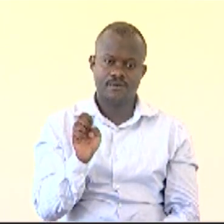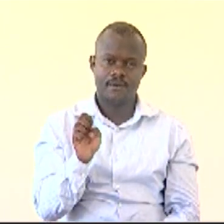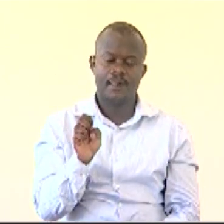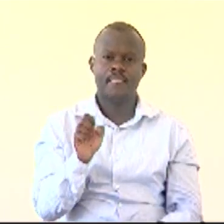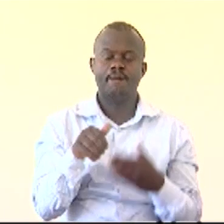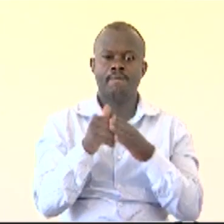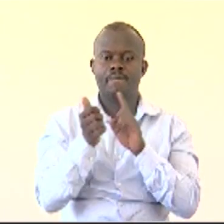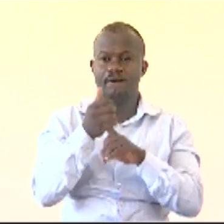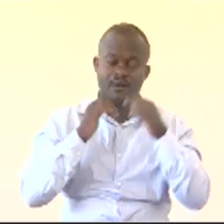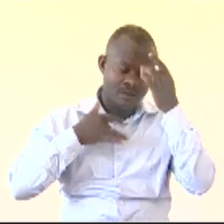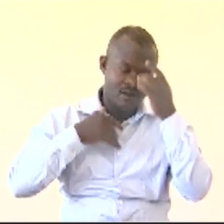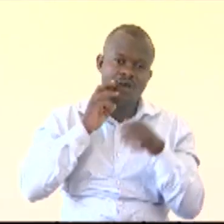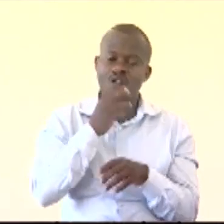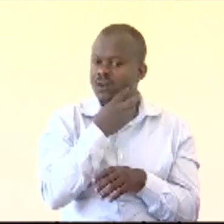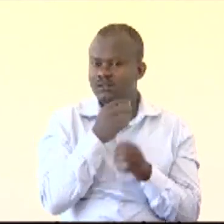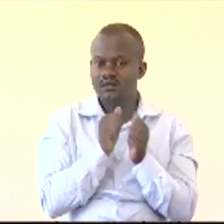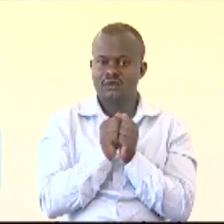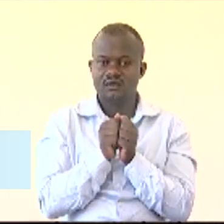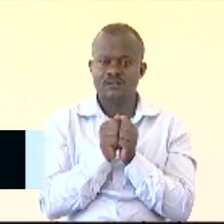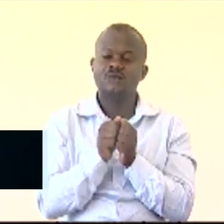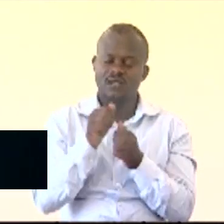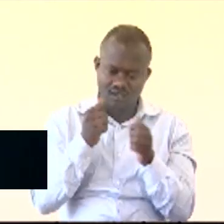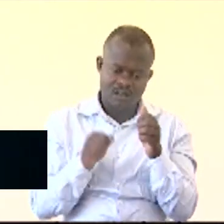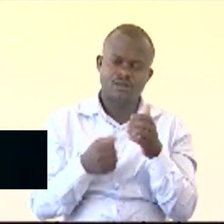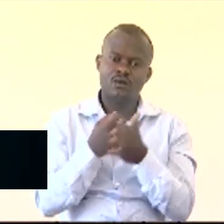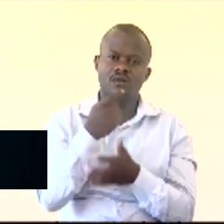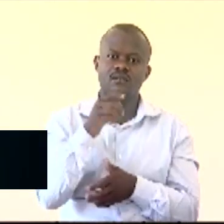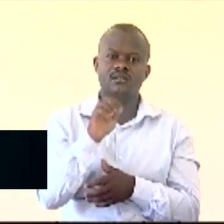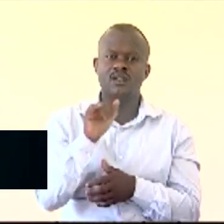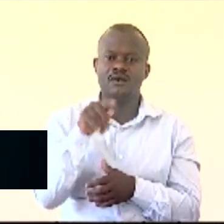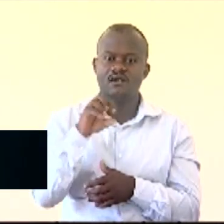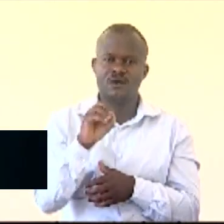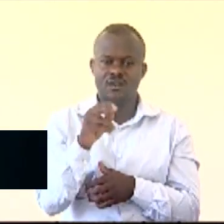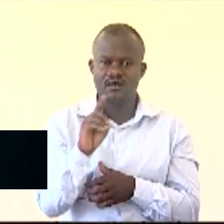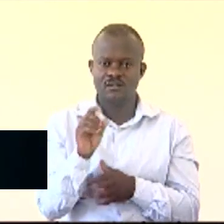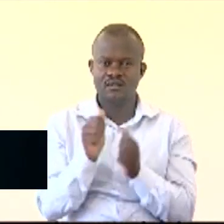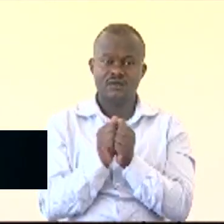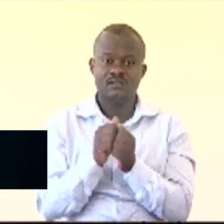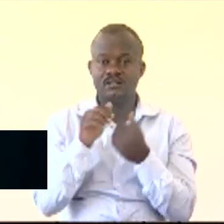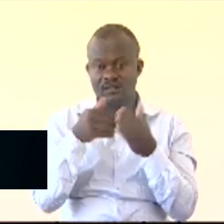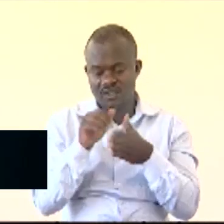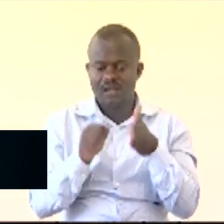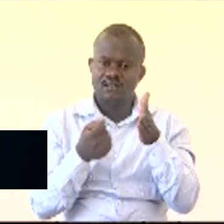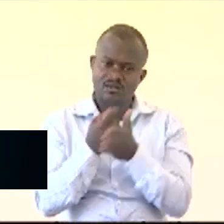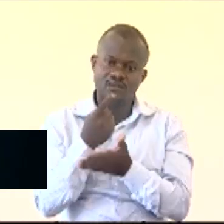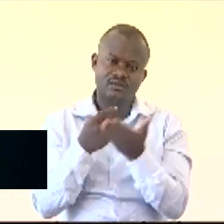Taking contaminated water can cause typhoid. Taking food that has been contaminated can cause